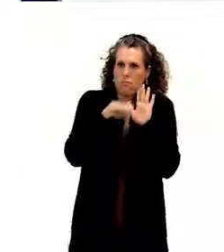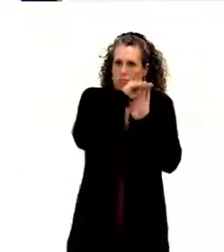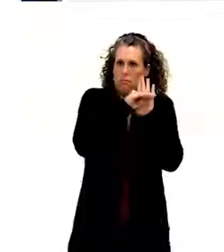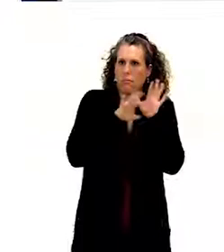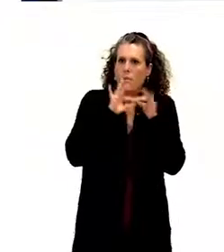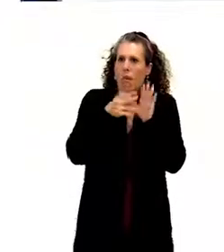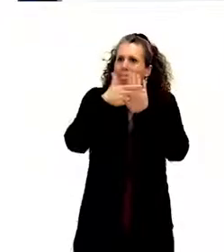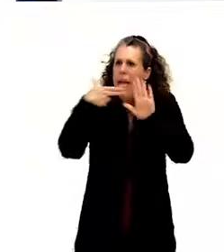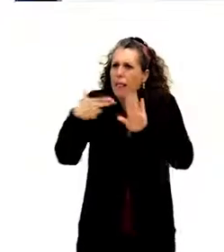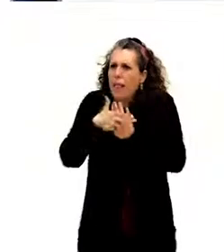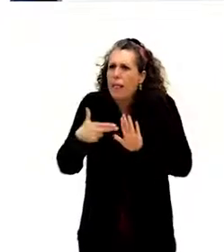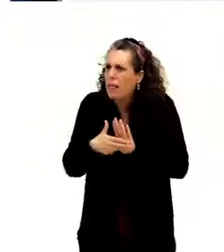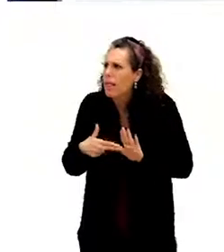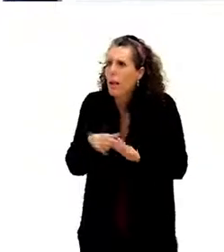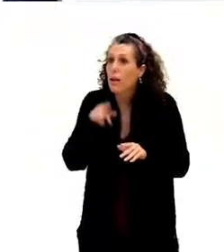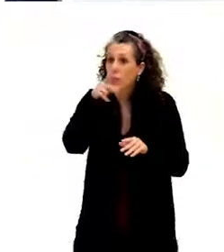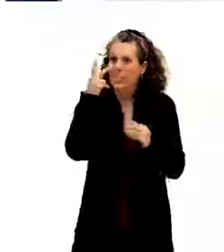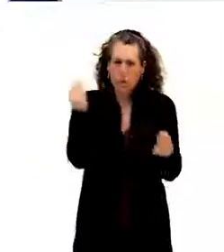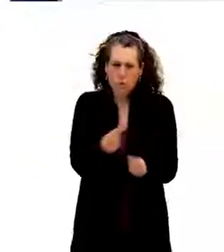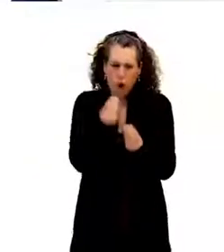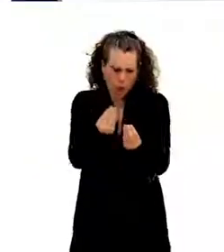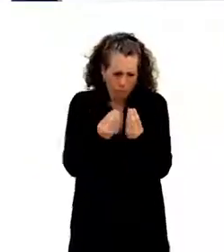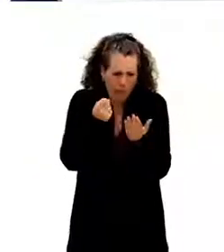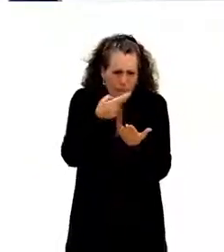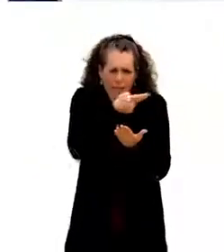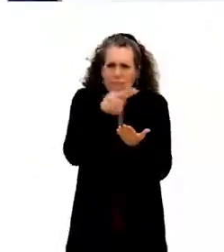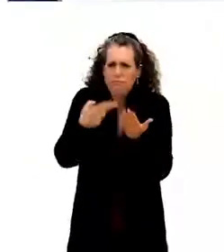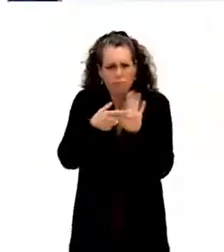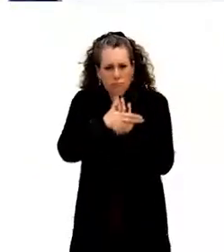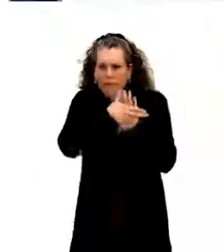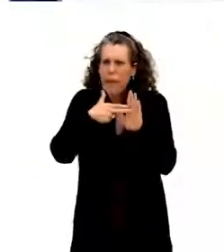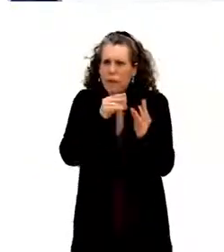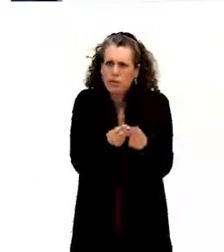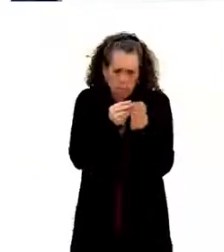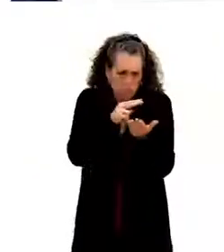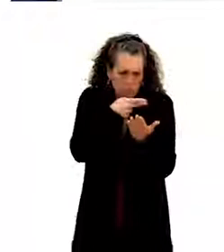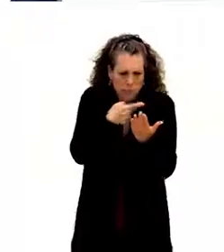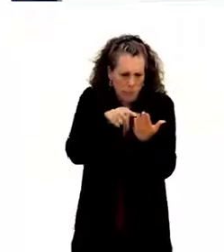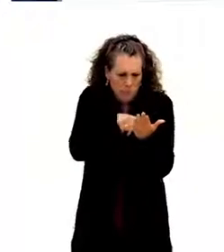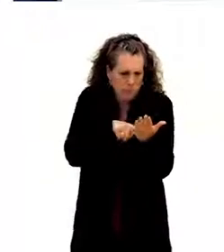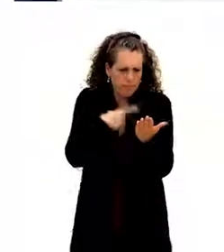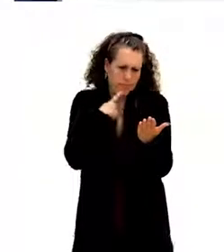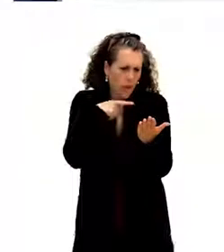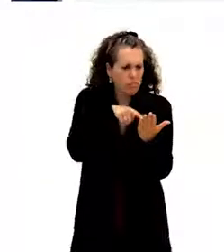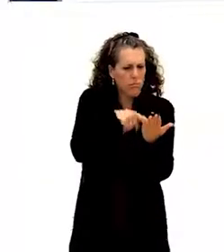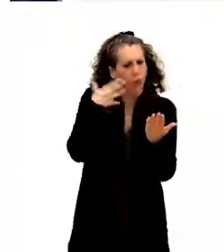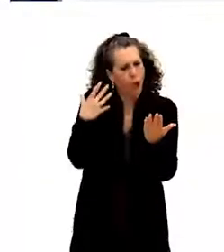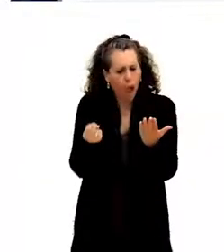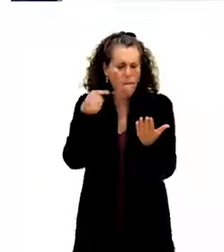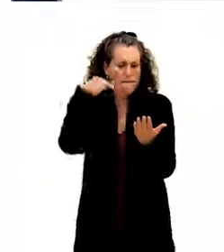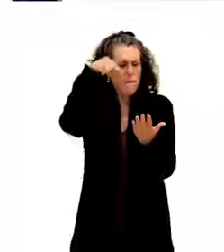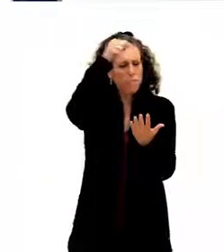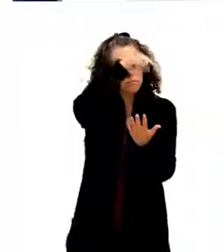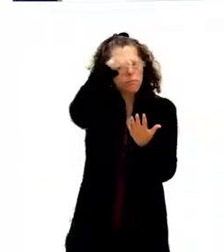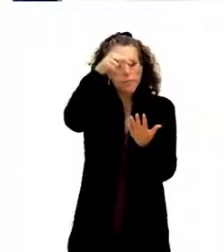You know labels, you've seen products with specific label, that the label attests to specific features of a product